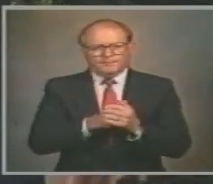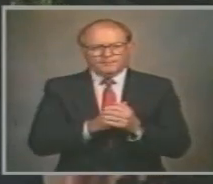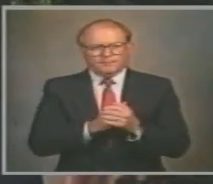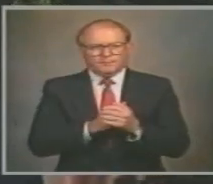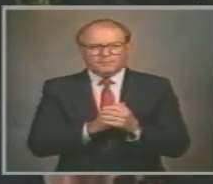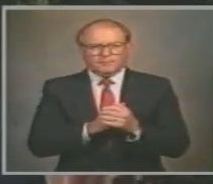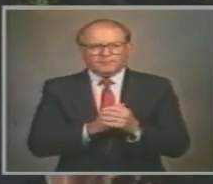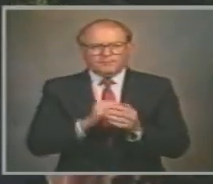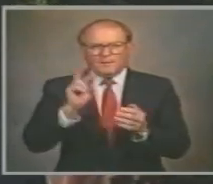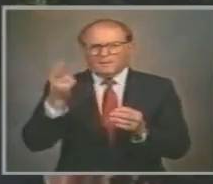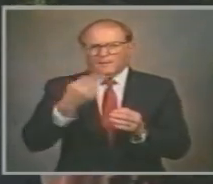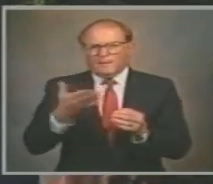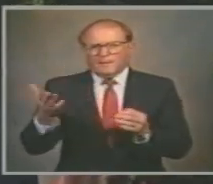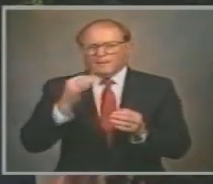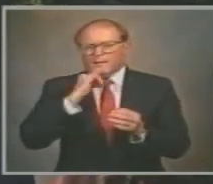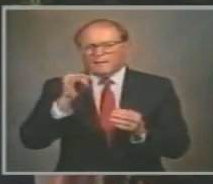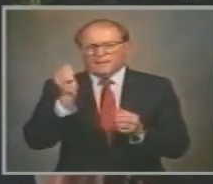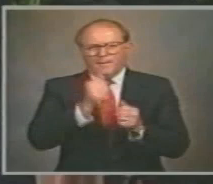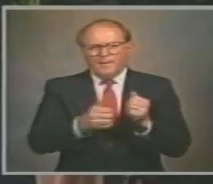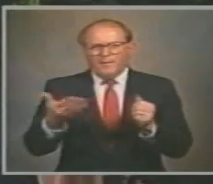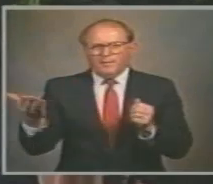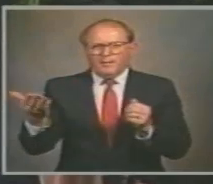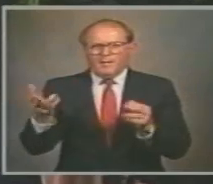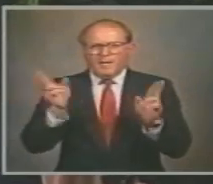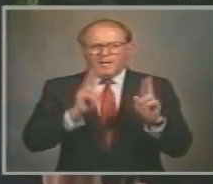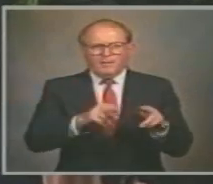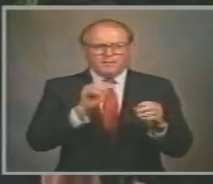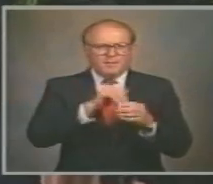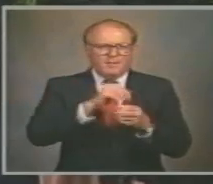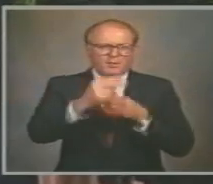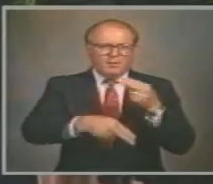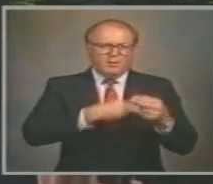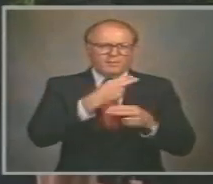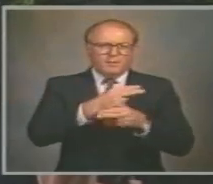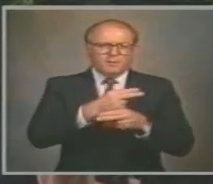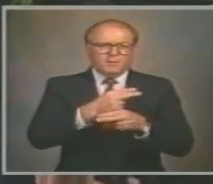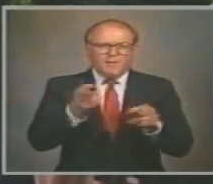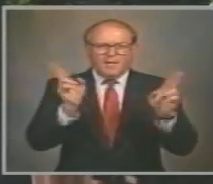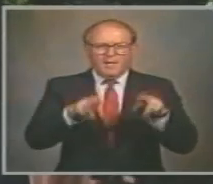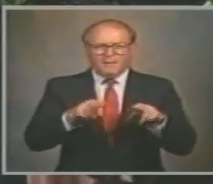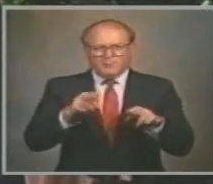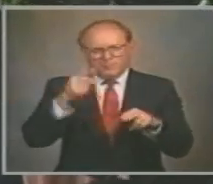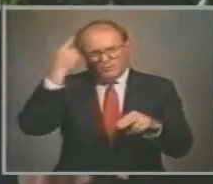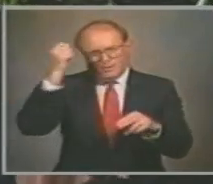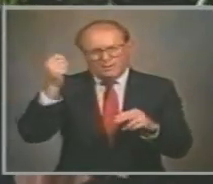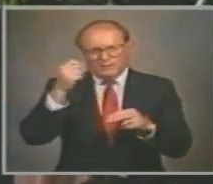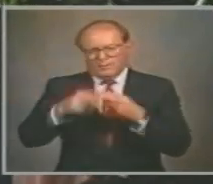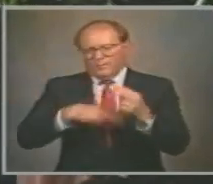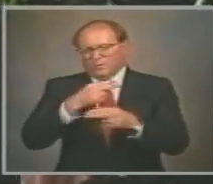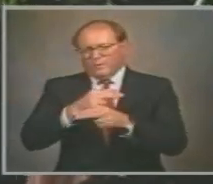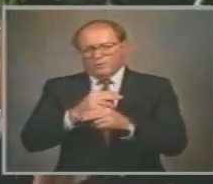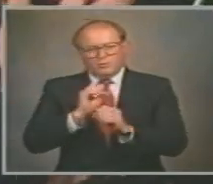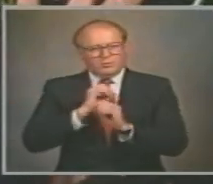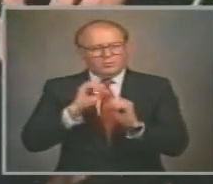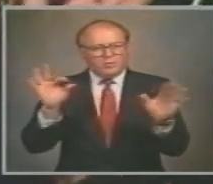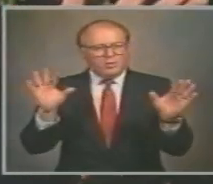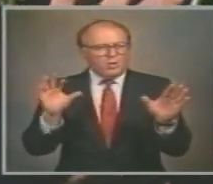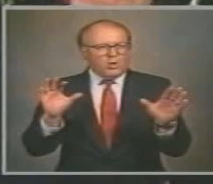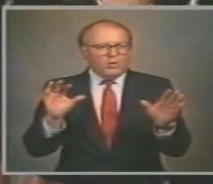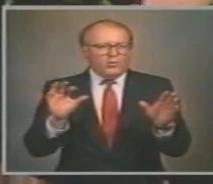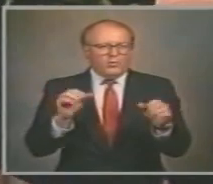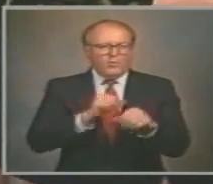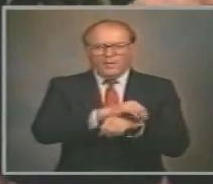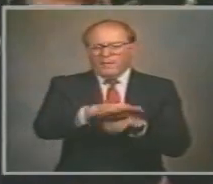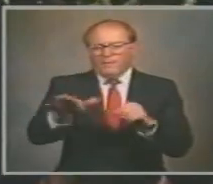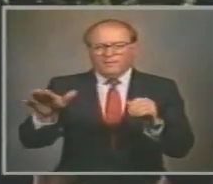course, the second thing is that everything happens in the universe is due to the universe, not anything or anyone